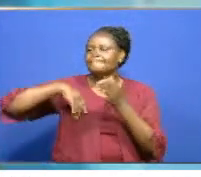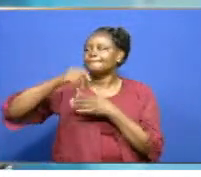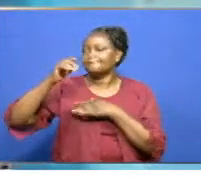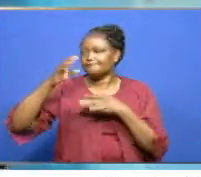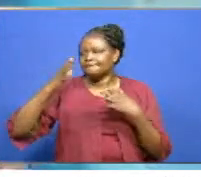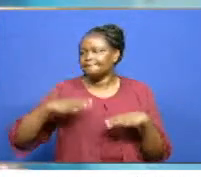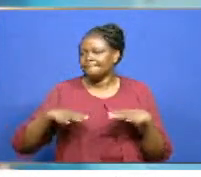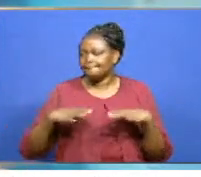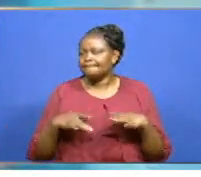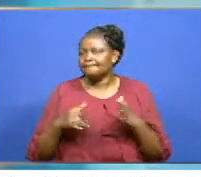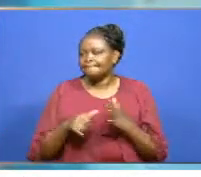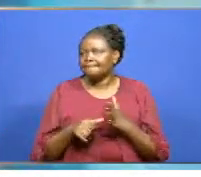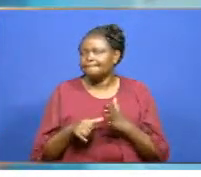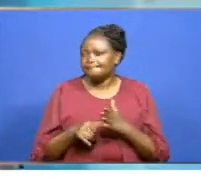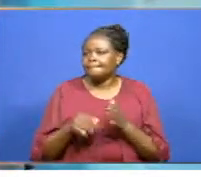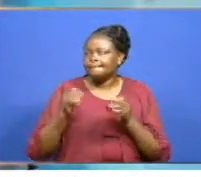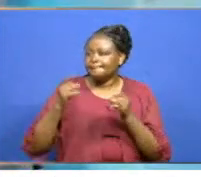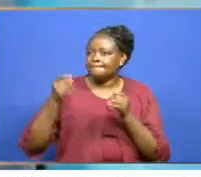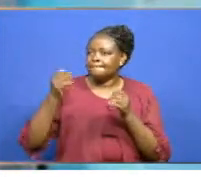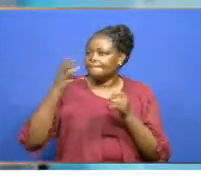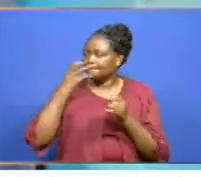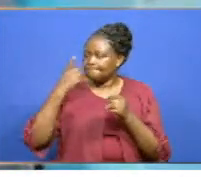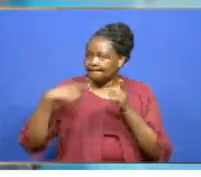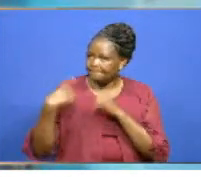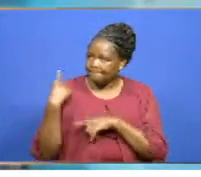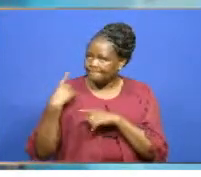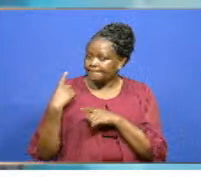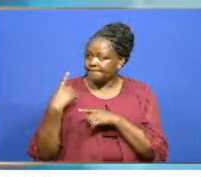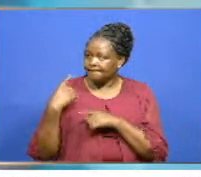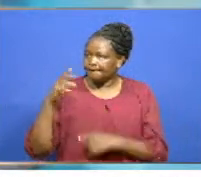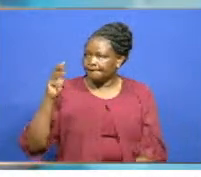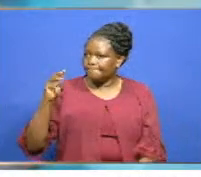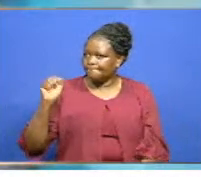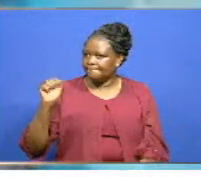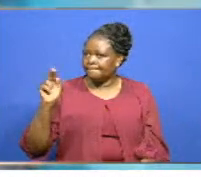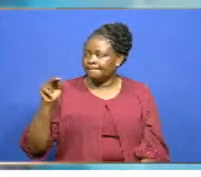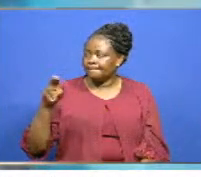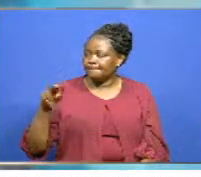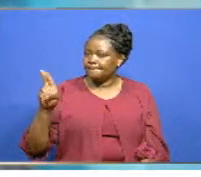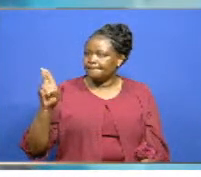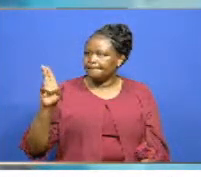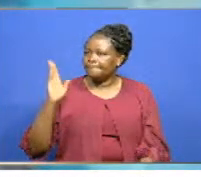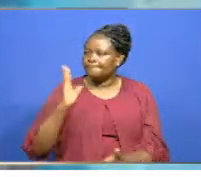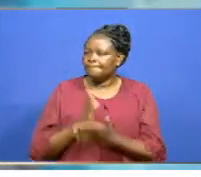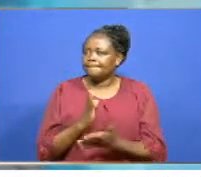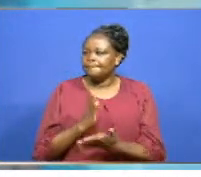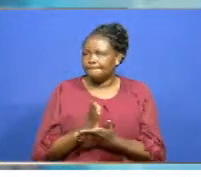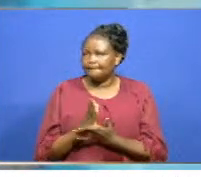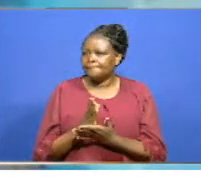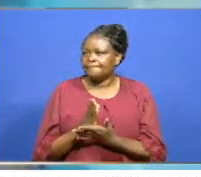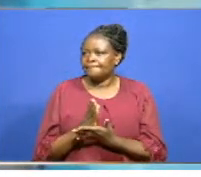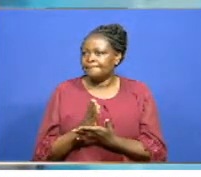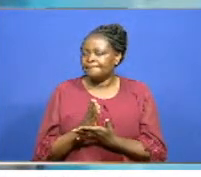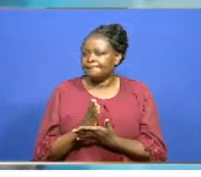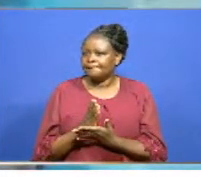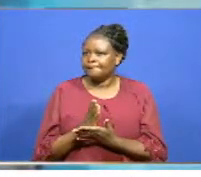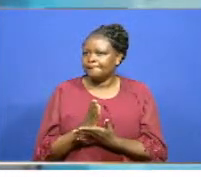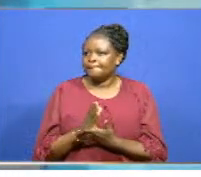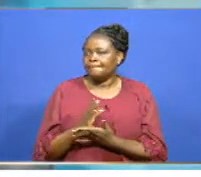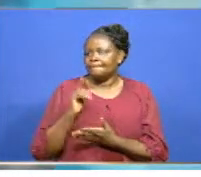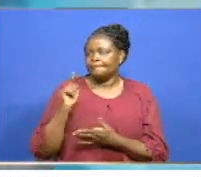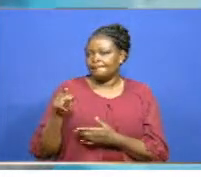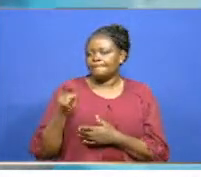that, and if he wins, if ODM wins Matungu, I can for sure tell you, Ben, that it will